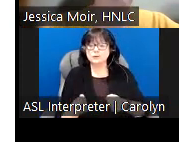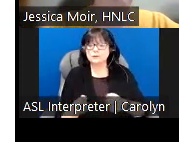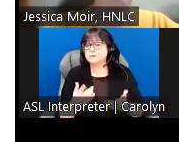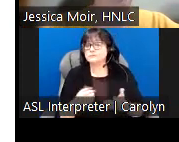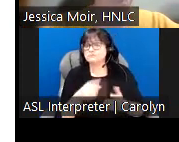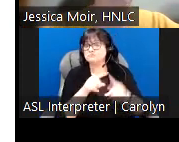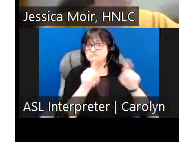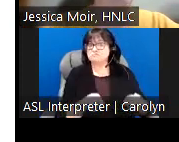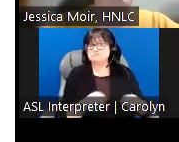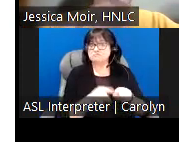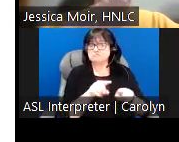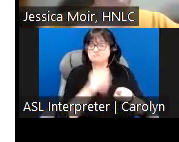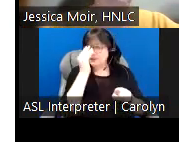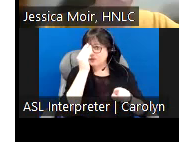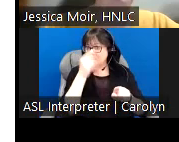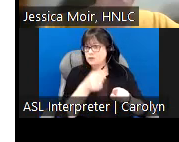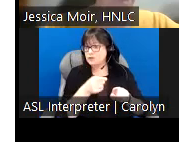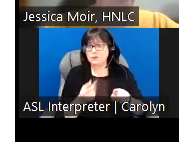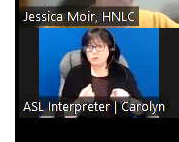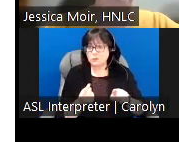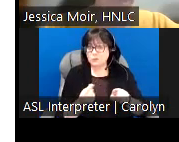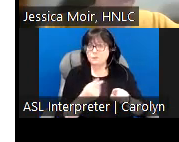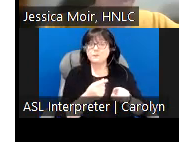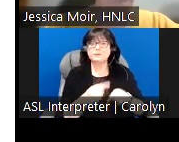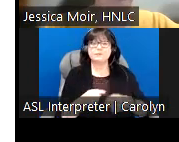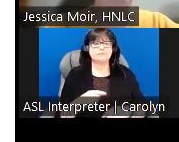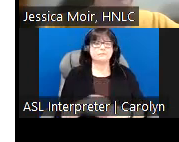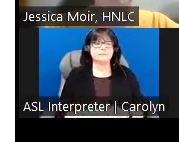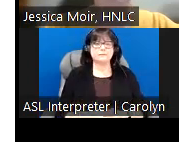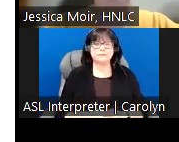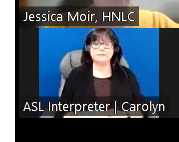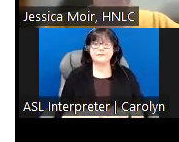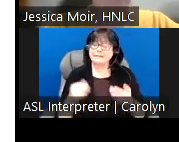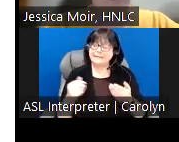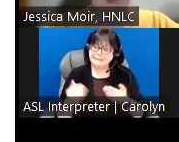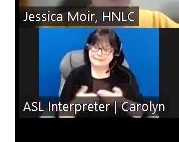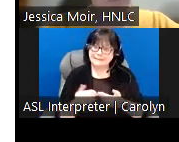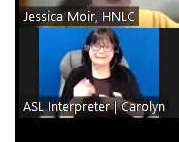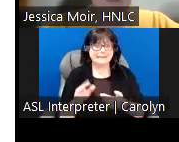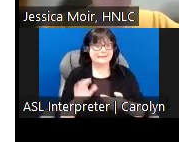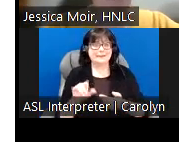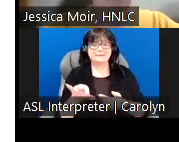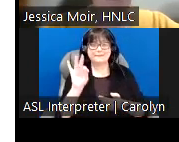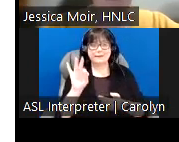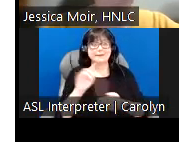that sign, and the answers can be found really easily, basically word for word from